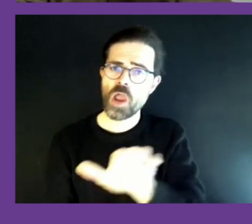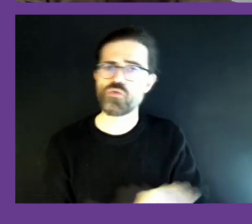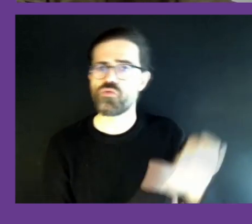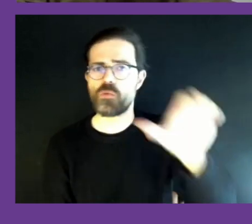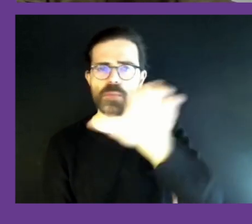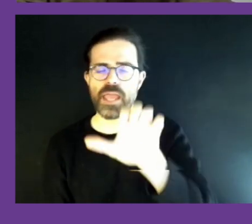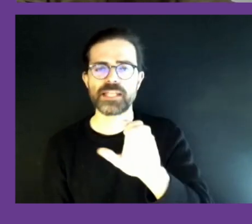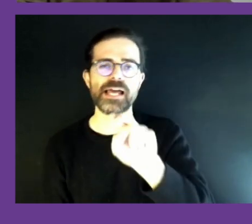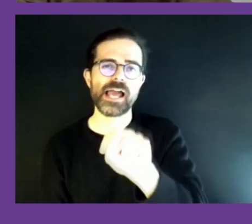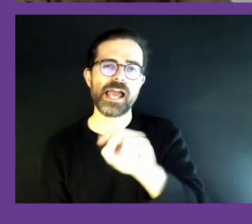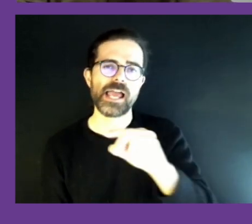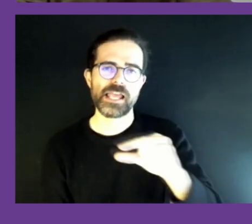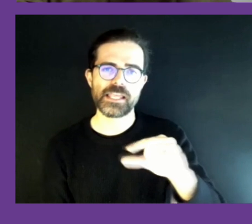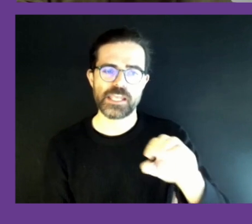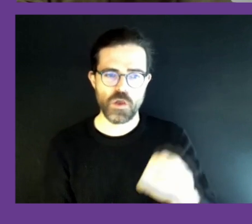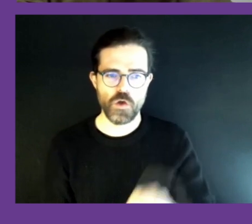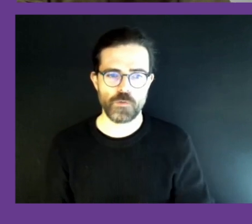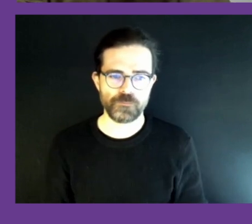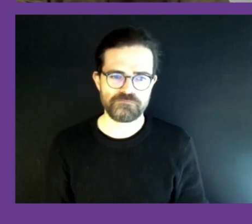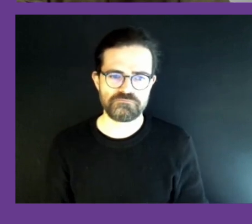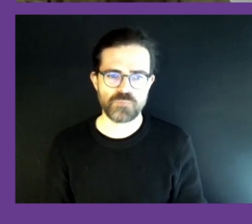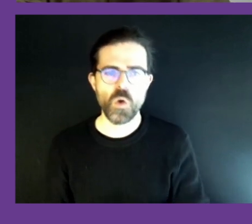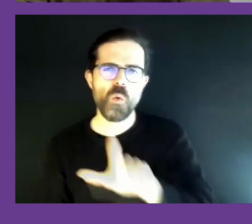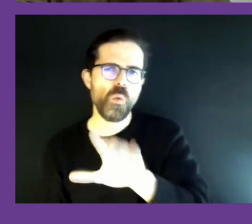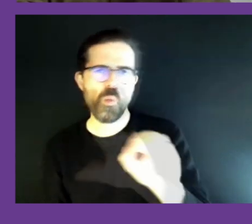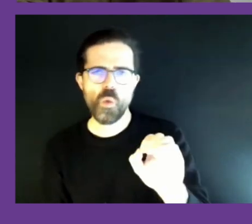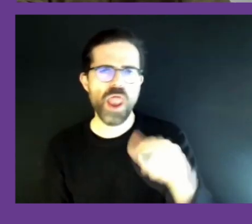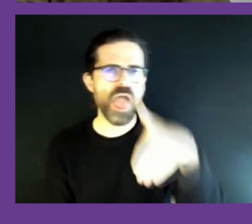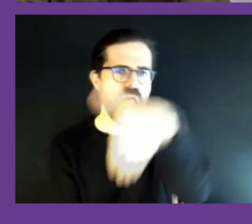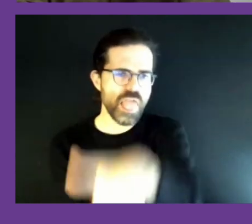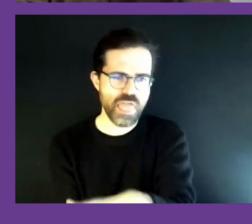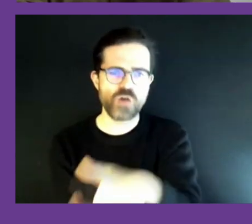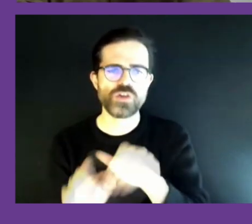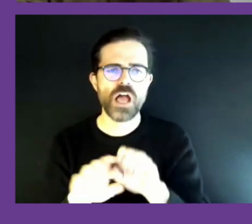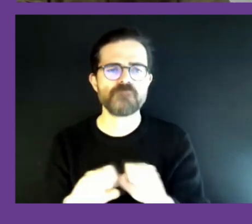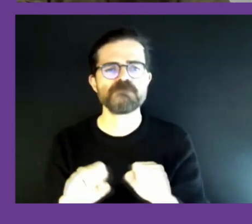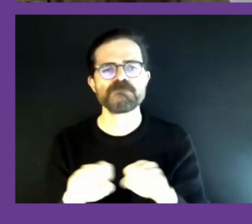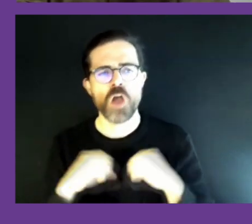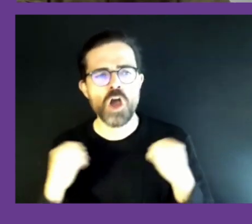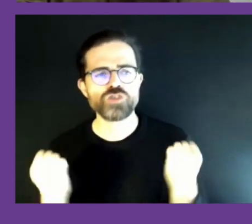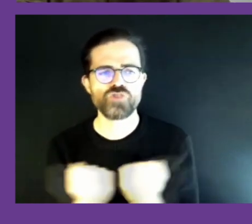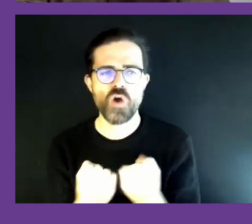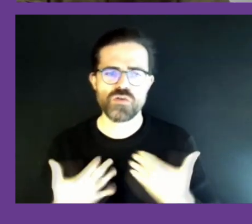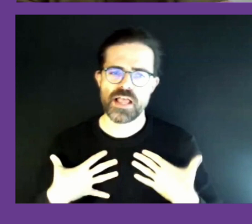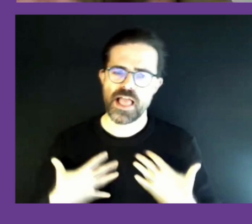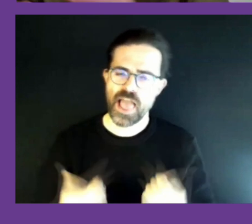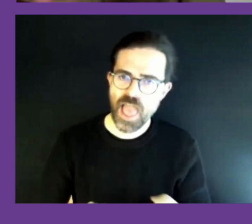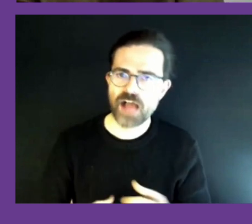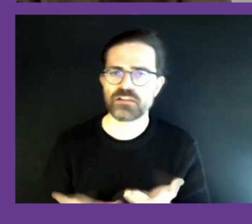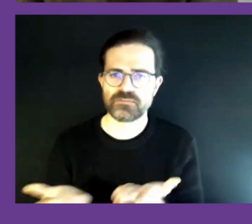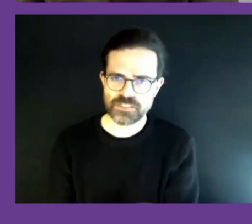20,000 services for persons with disabilities, stemming from 34 countries across